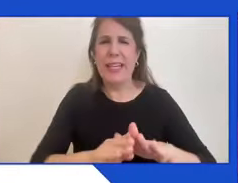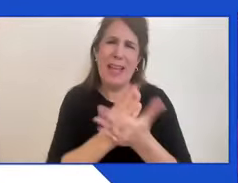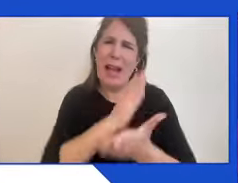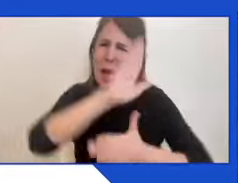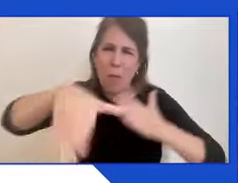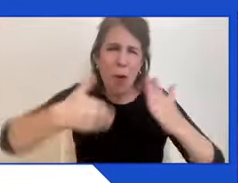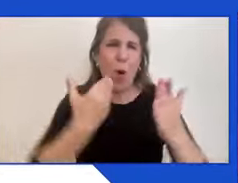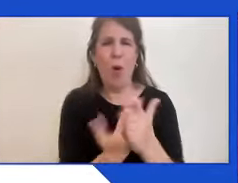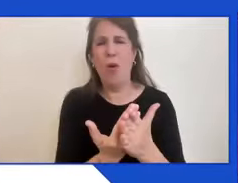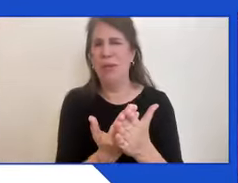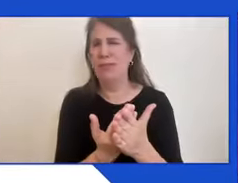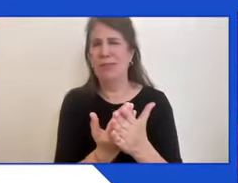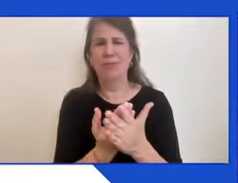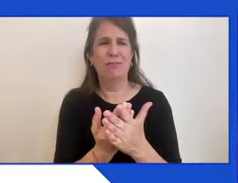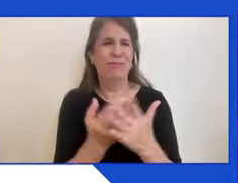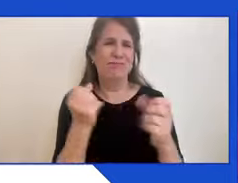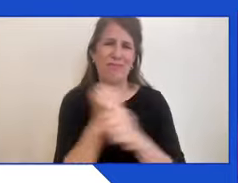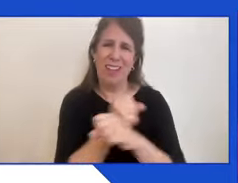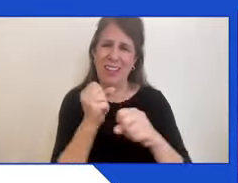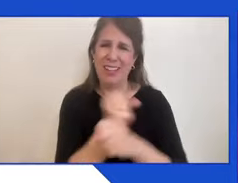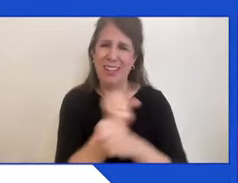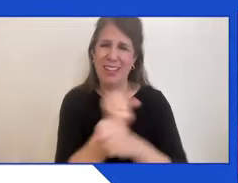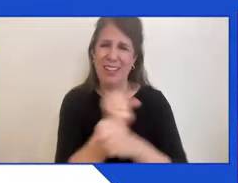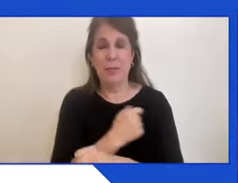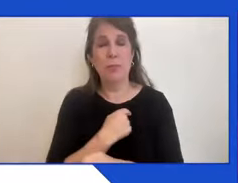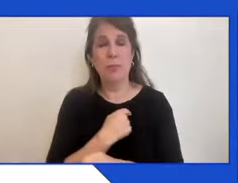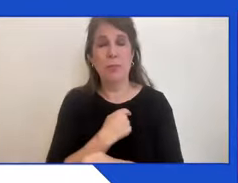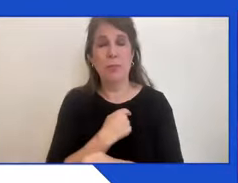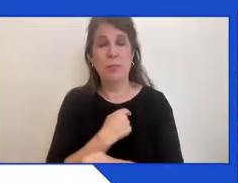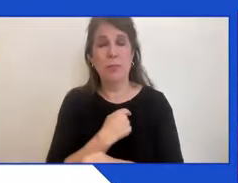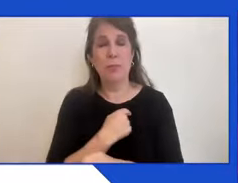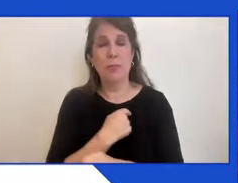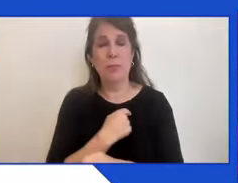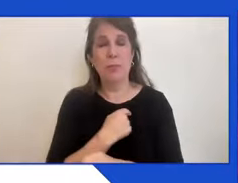But I'll be honest in closing.